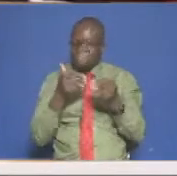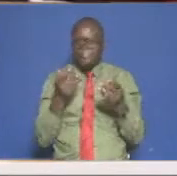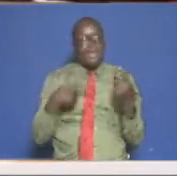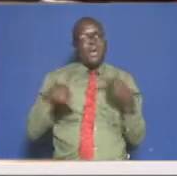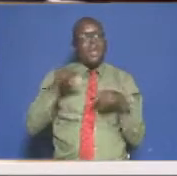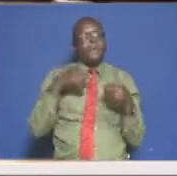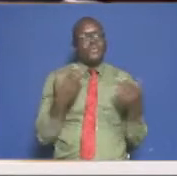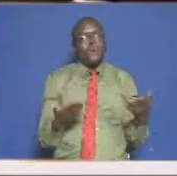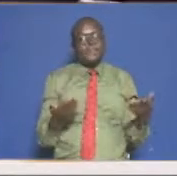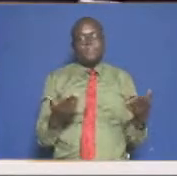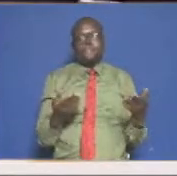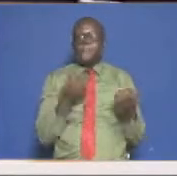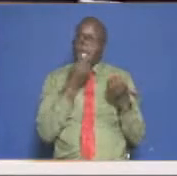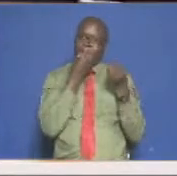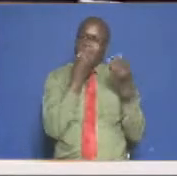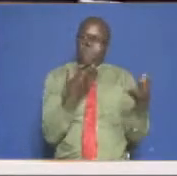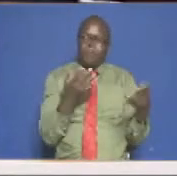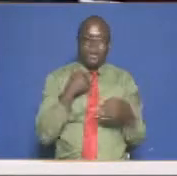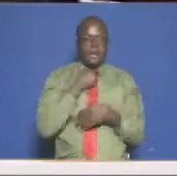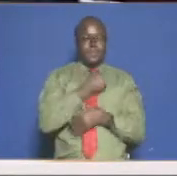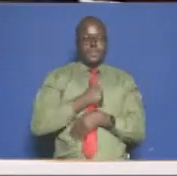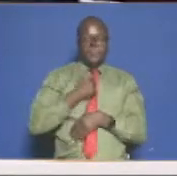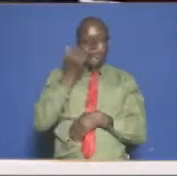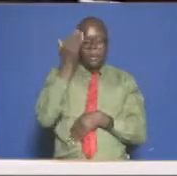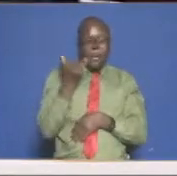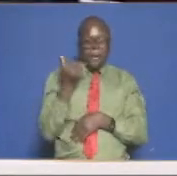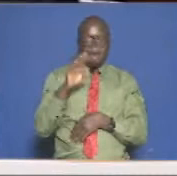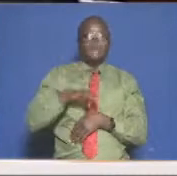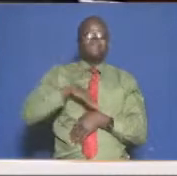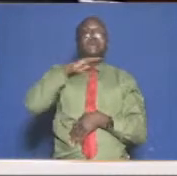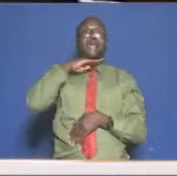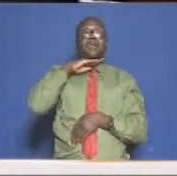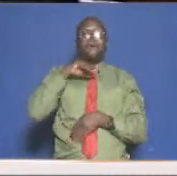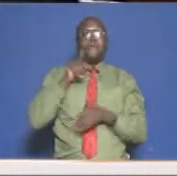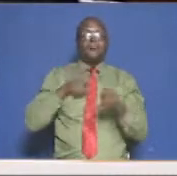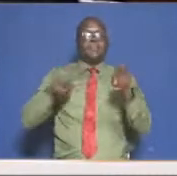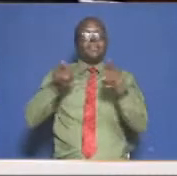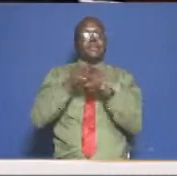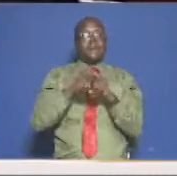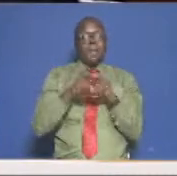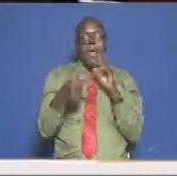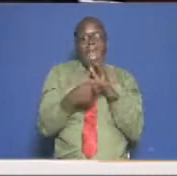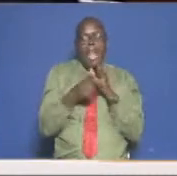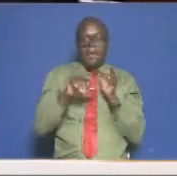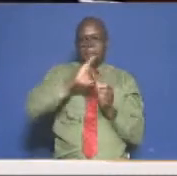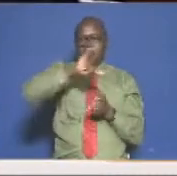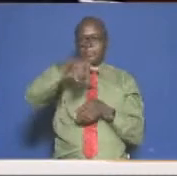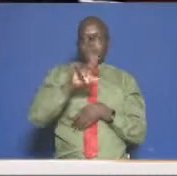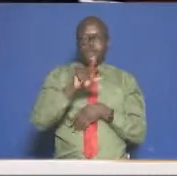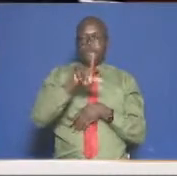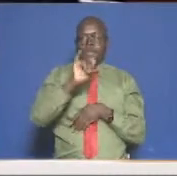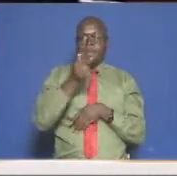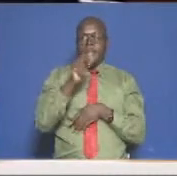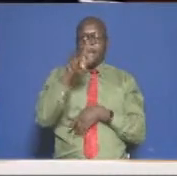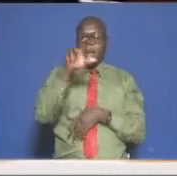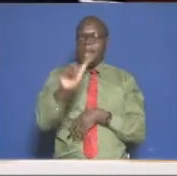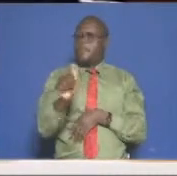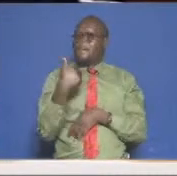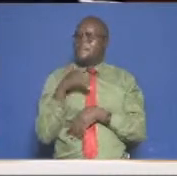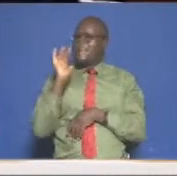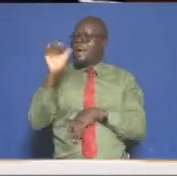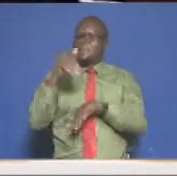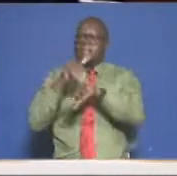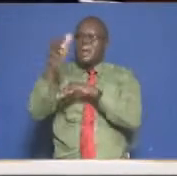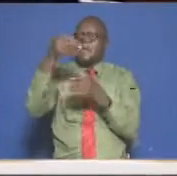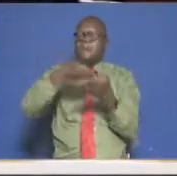around telling him sorry for the demise of his sister, elder sister Juliana. And I asked him, where do I send my